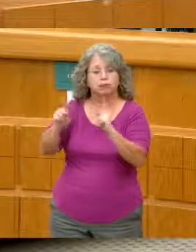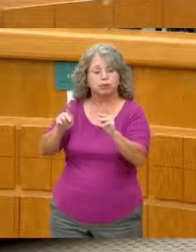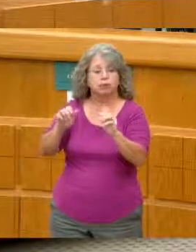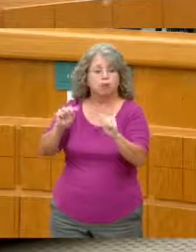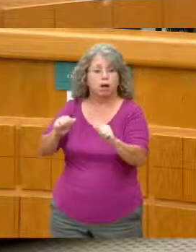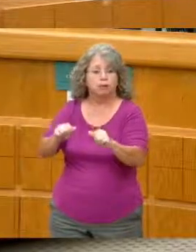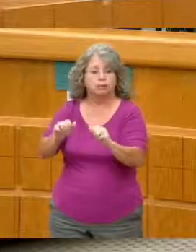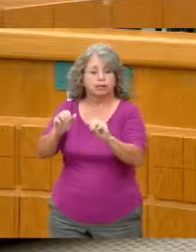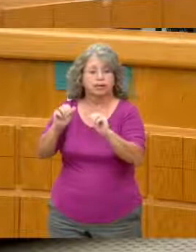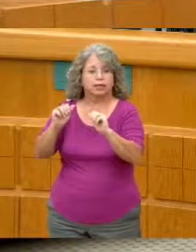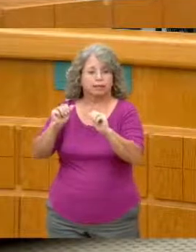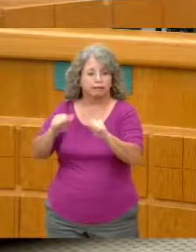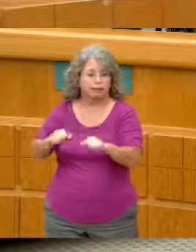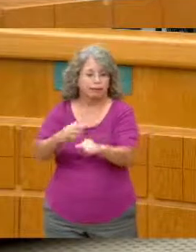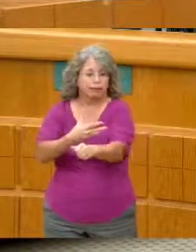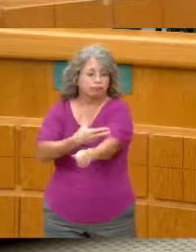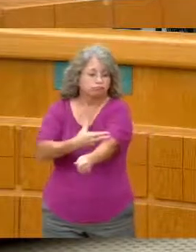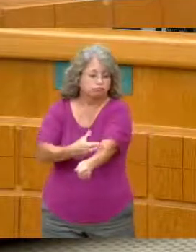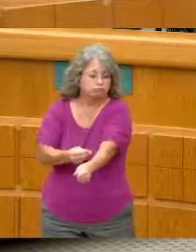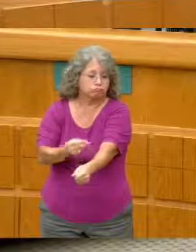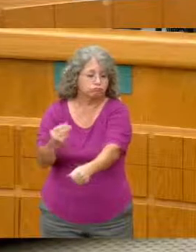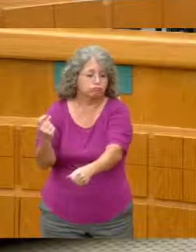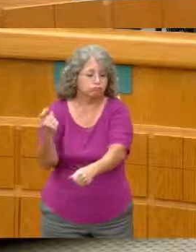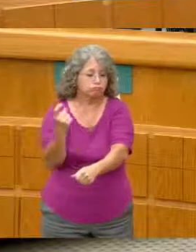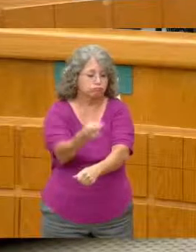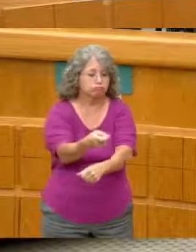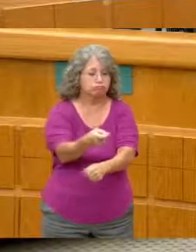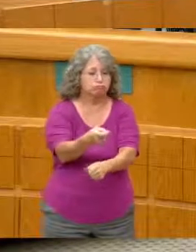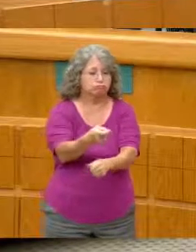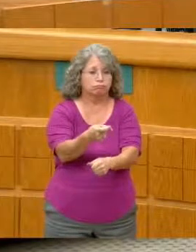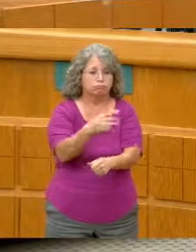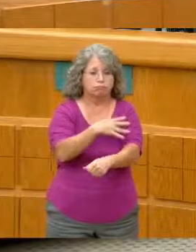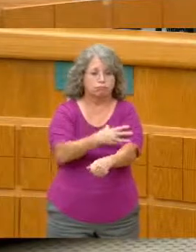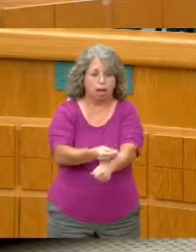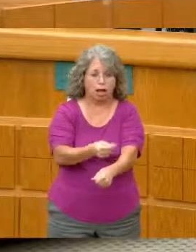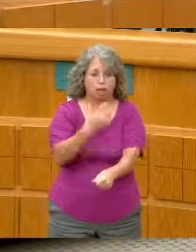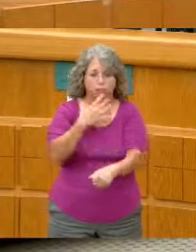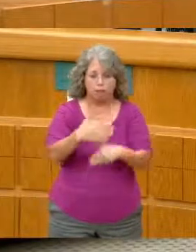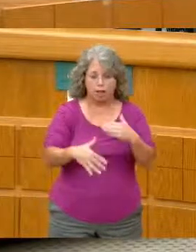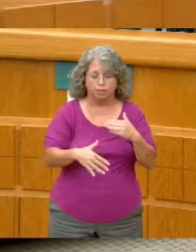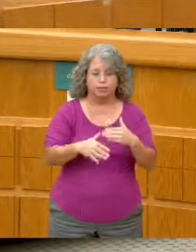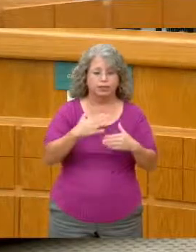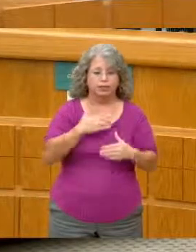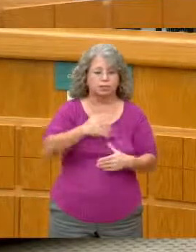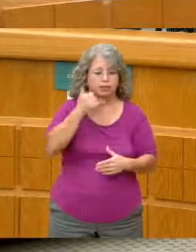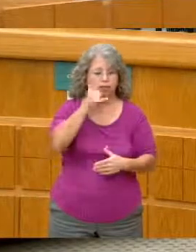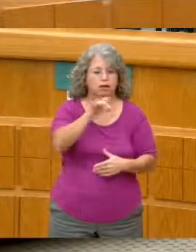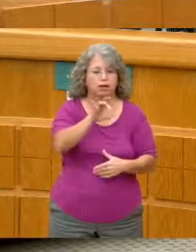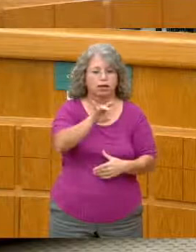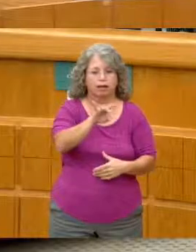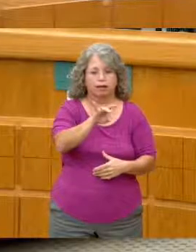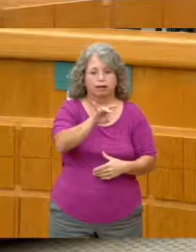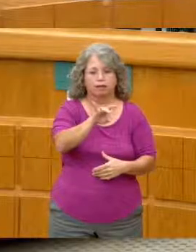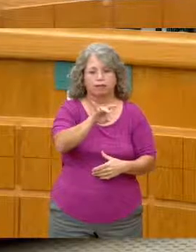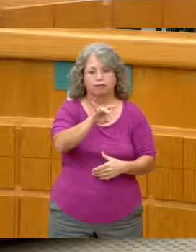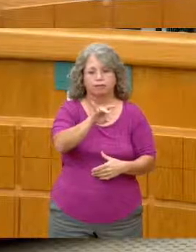donors for convalescent plasma. So, you need more information about this, please call